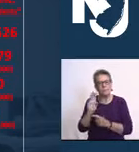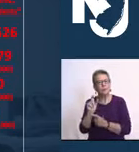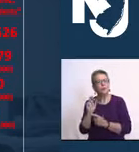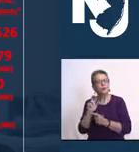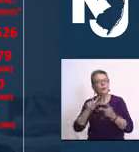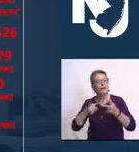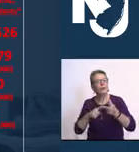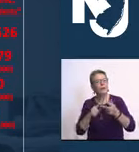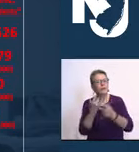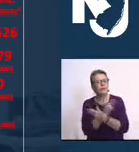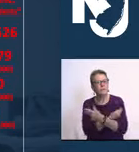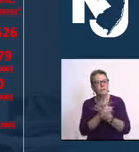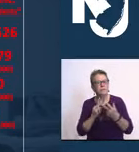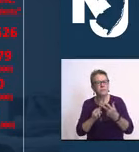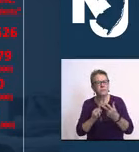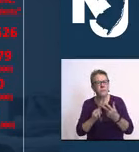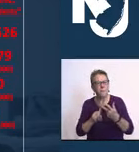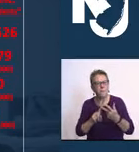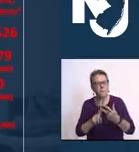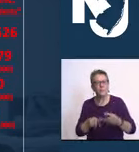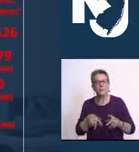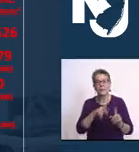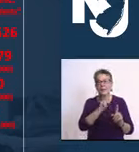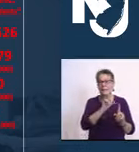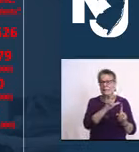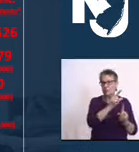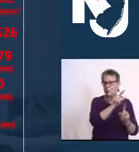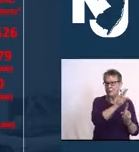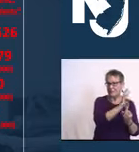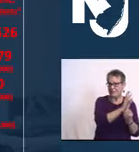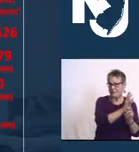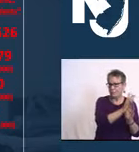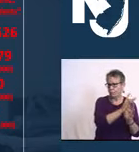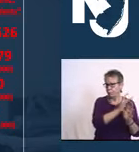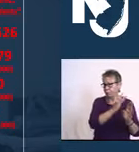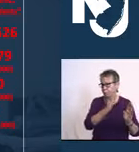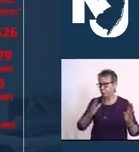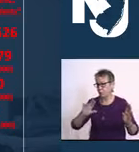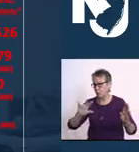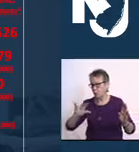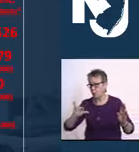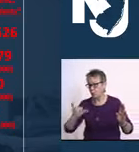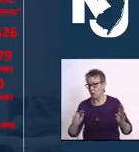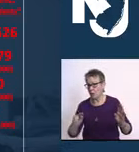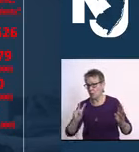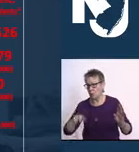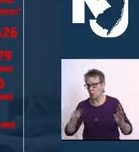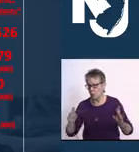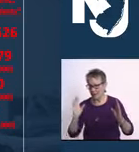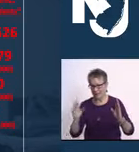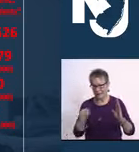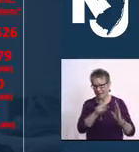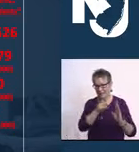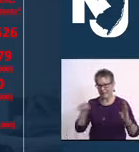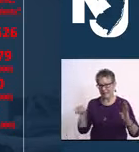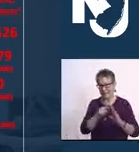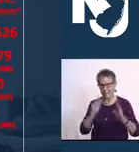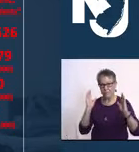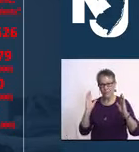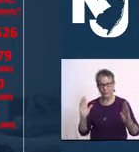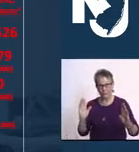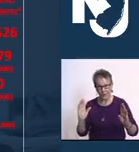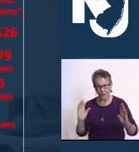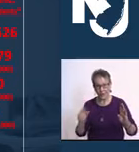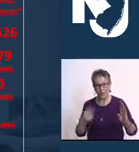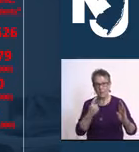January 22nd, so pretty much illustrative of the Omicron surge. The left column, you received only your primary course.